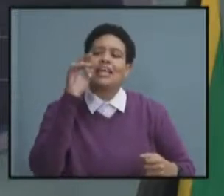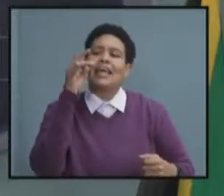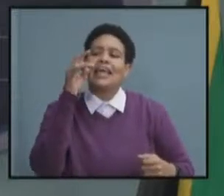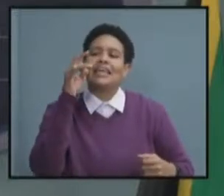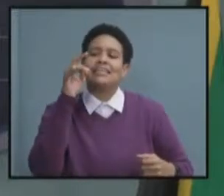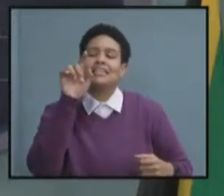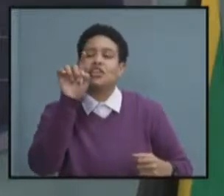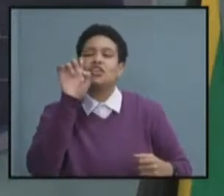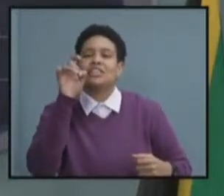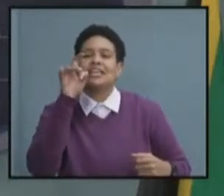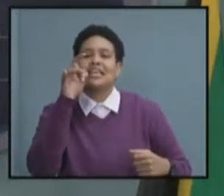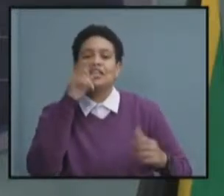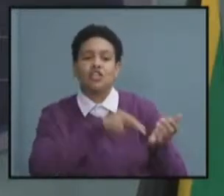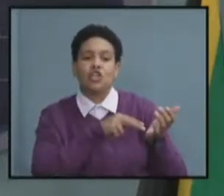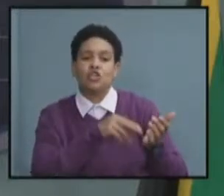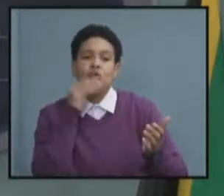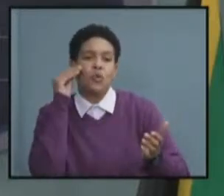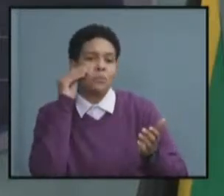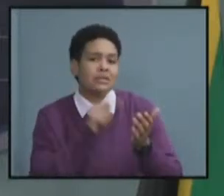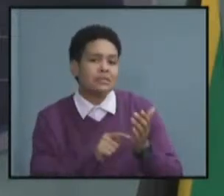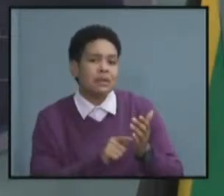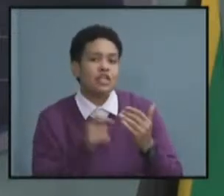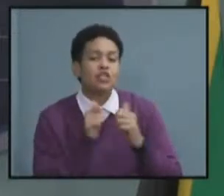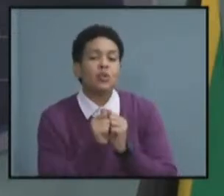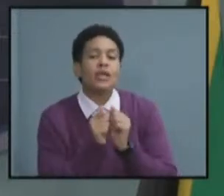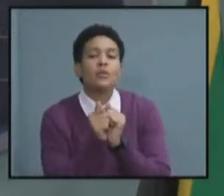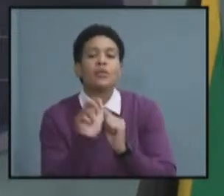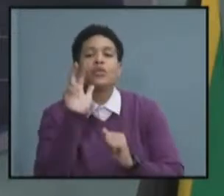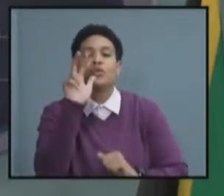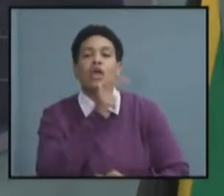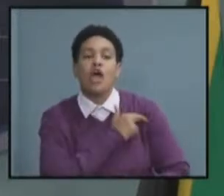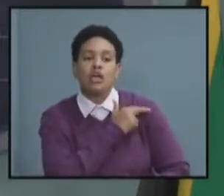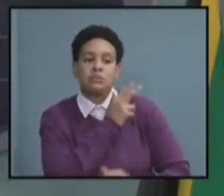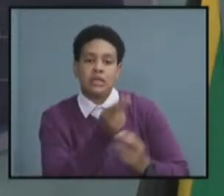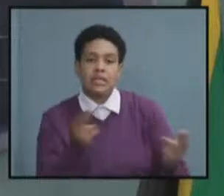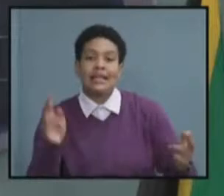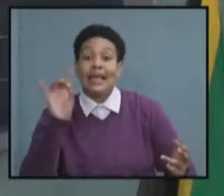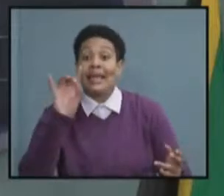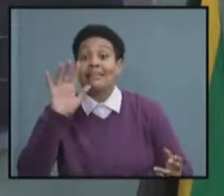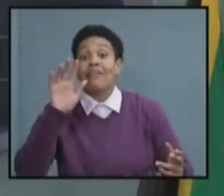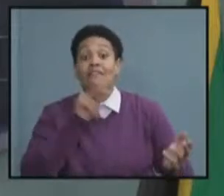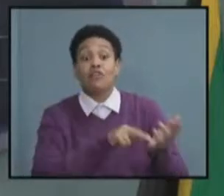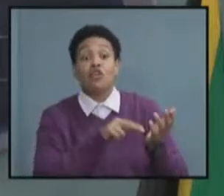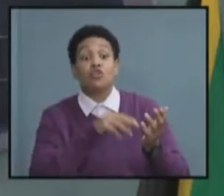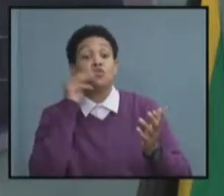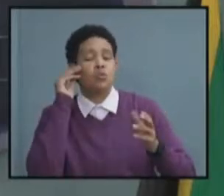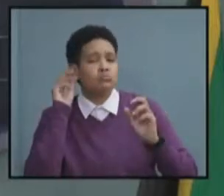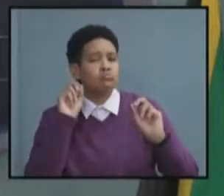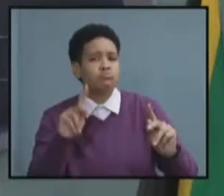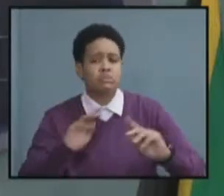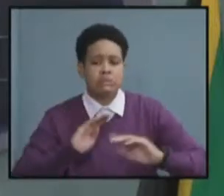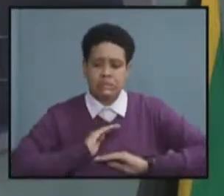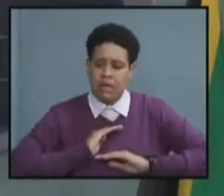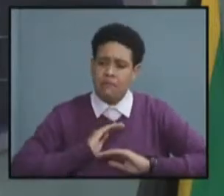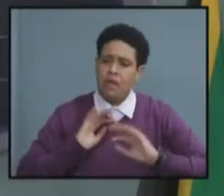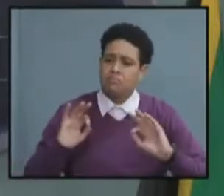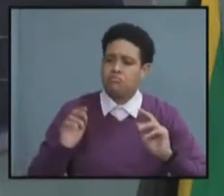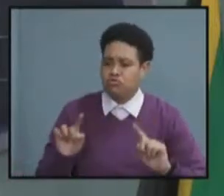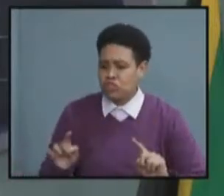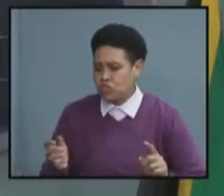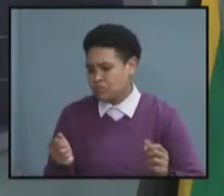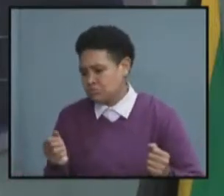118 nursing homes have been inspected together with 3 hospitals. 85 of the nursing homes have returned satisfactory